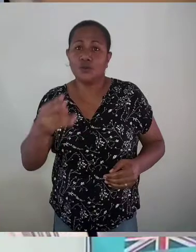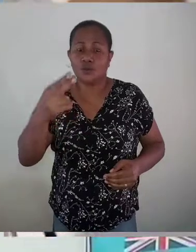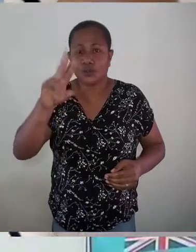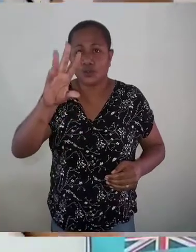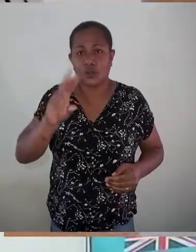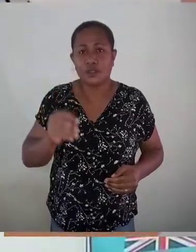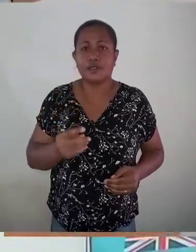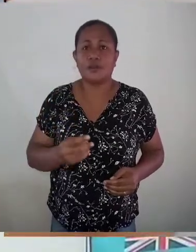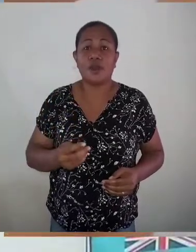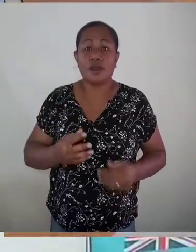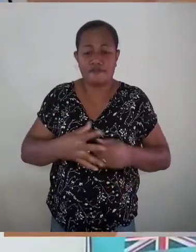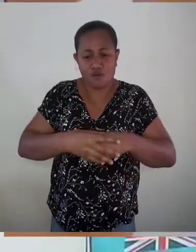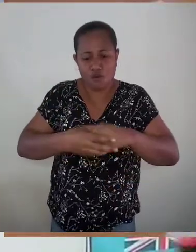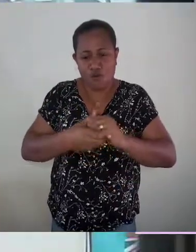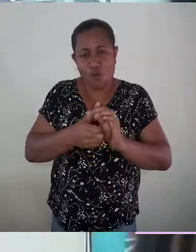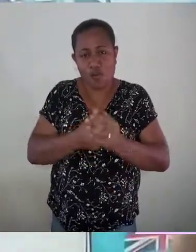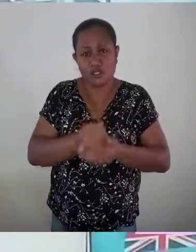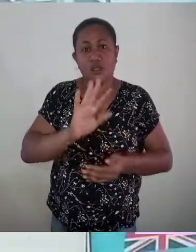hands.